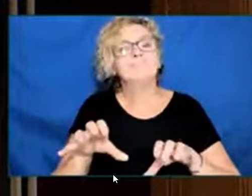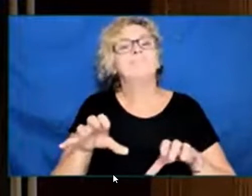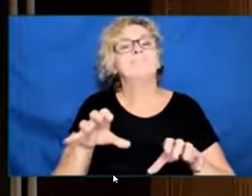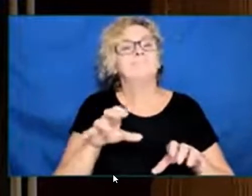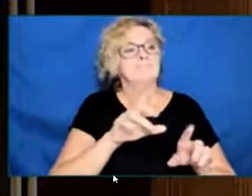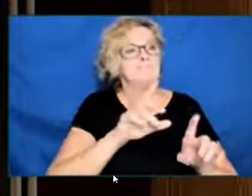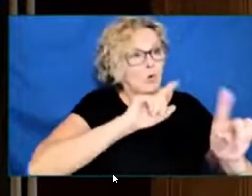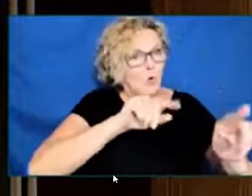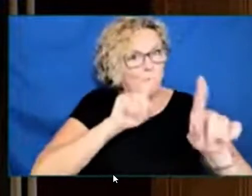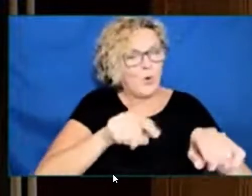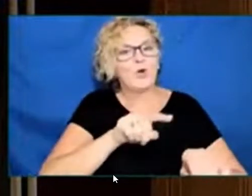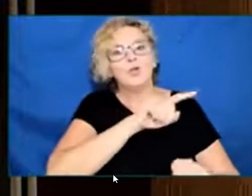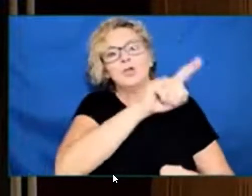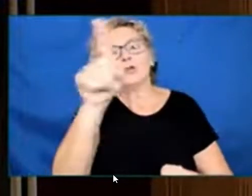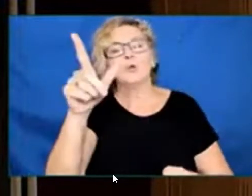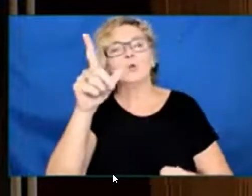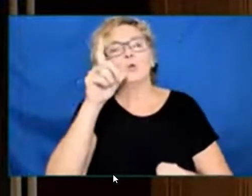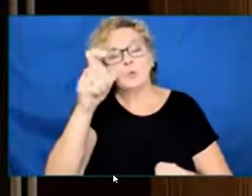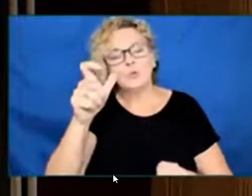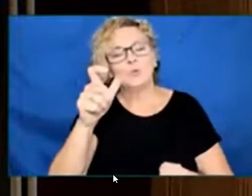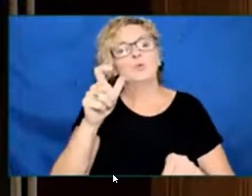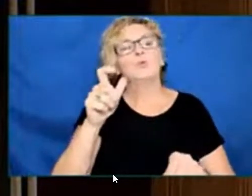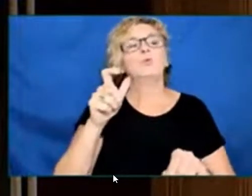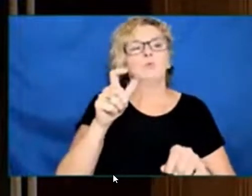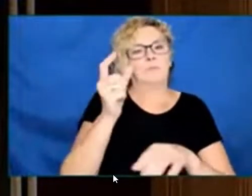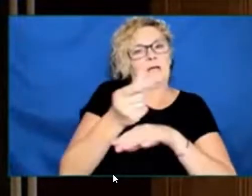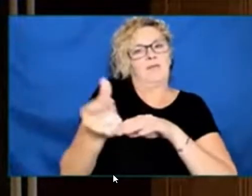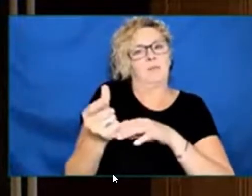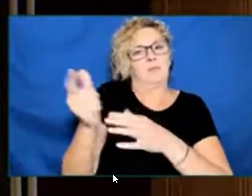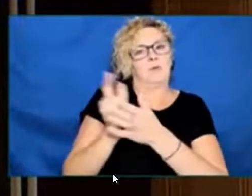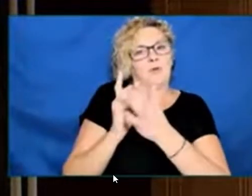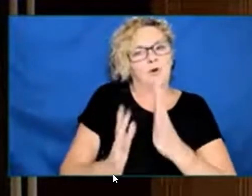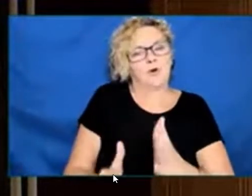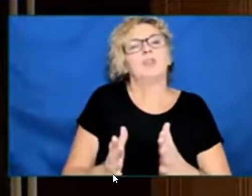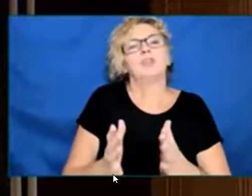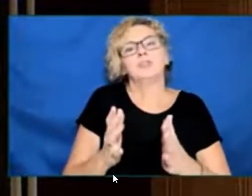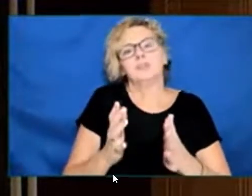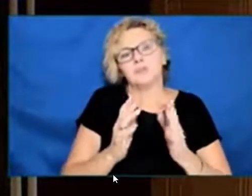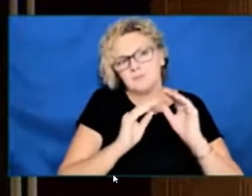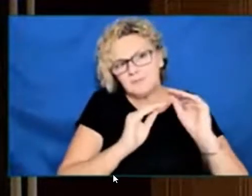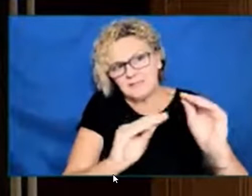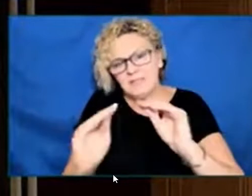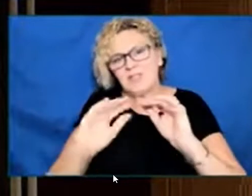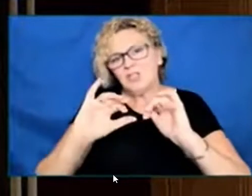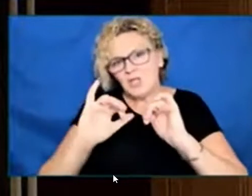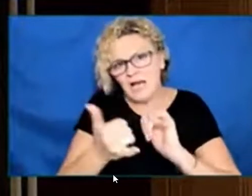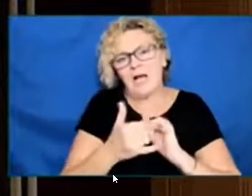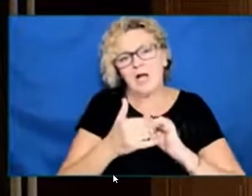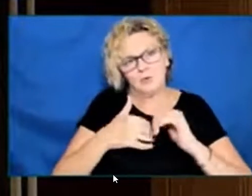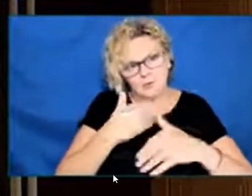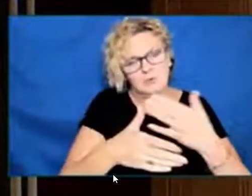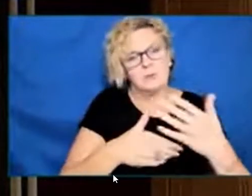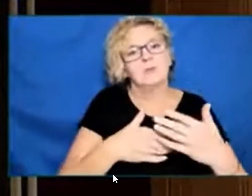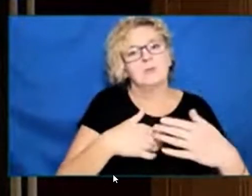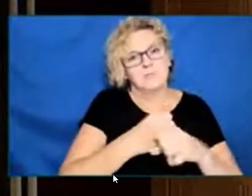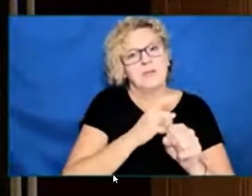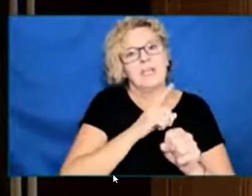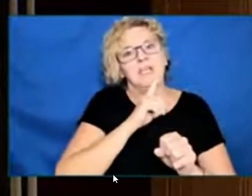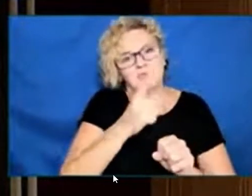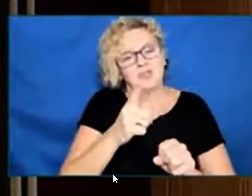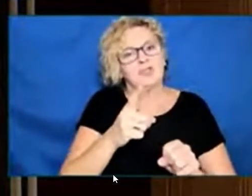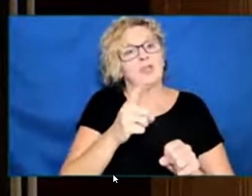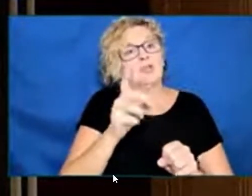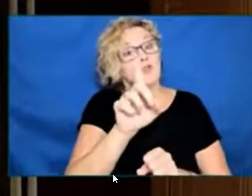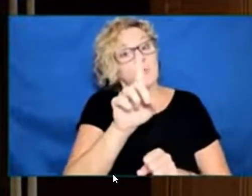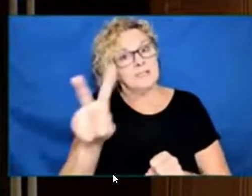across British Columbia about how to conduct those prosecutions to address that dramatic rise